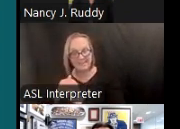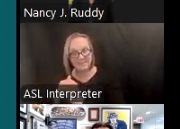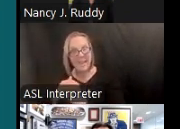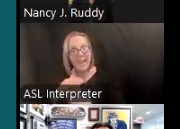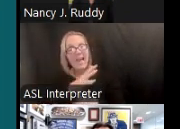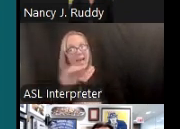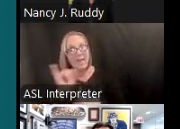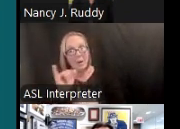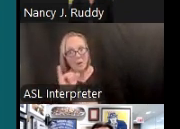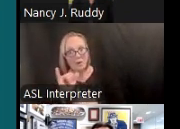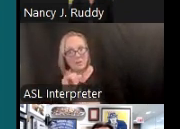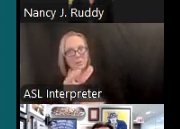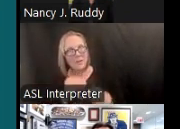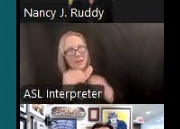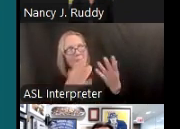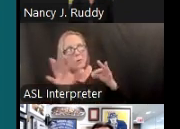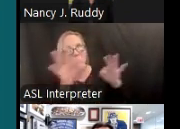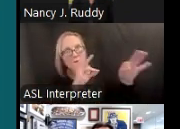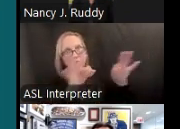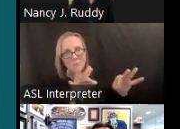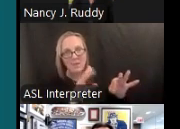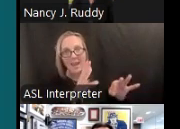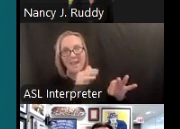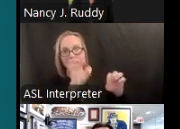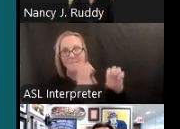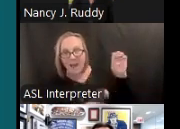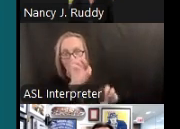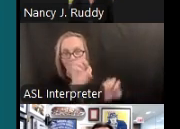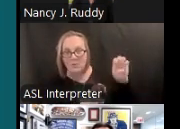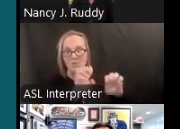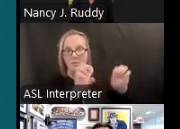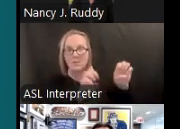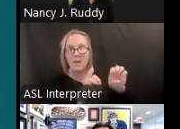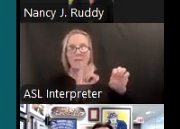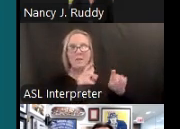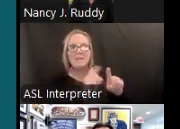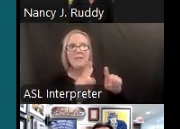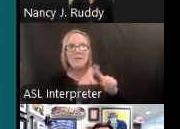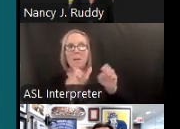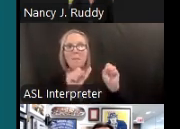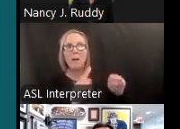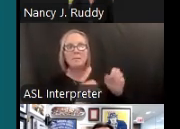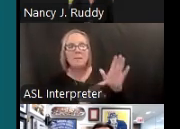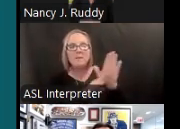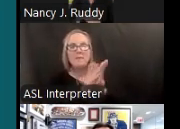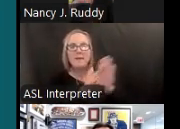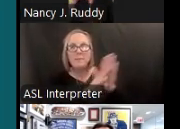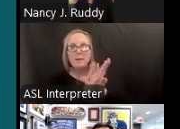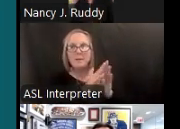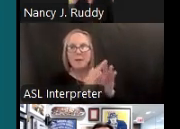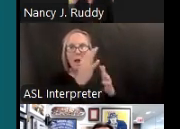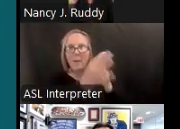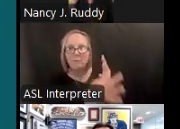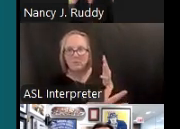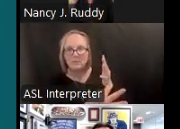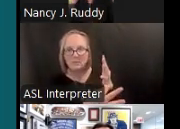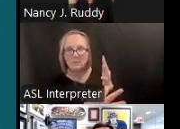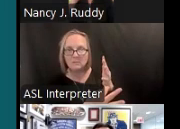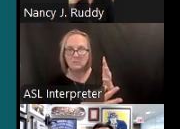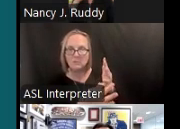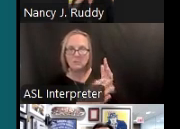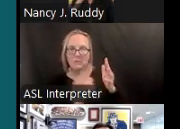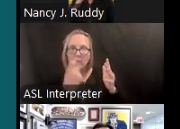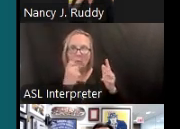and evaluation of a range of reasonable development options or alternatives to determine whether